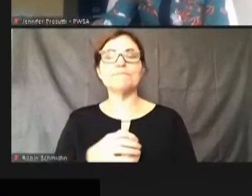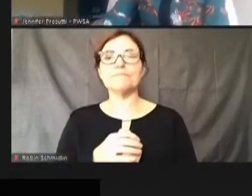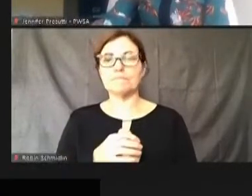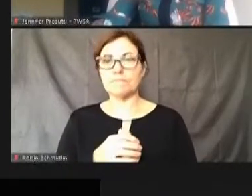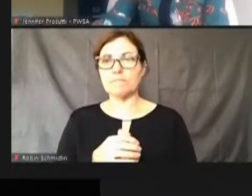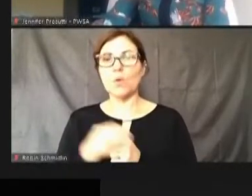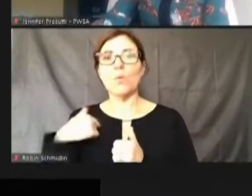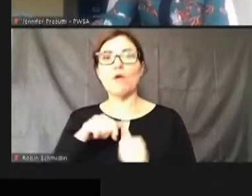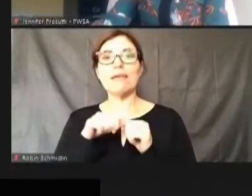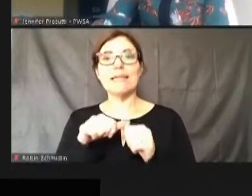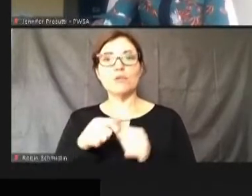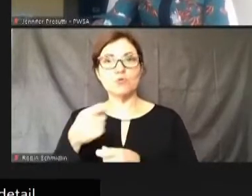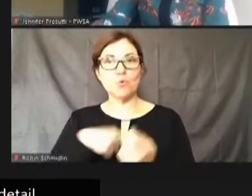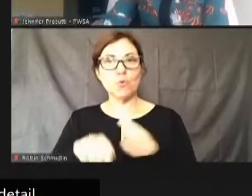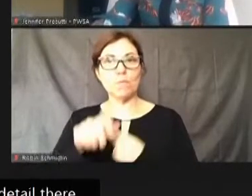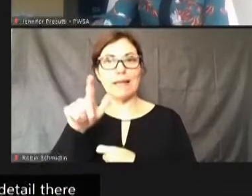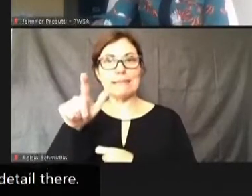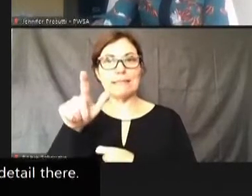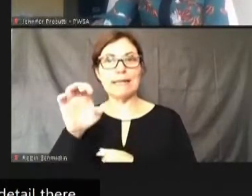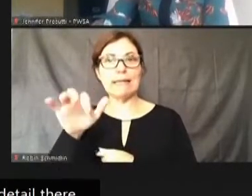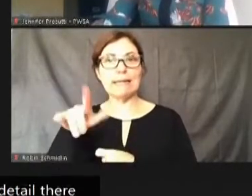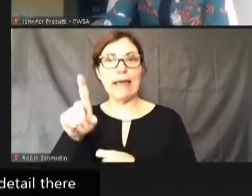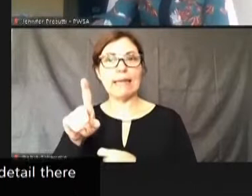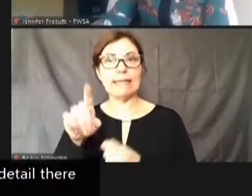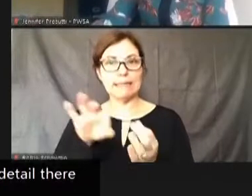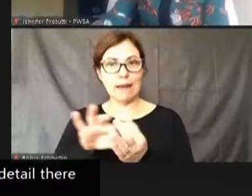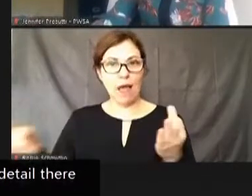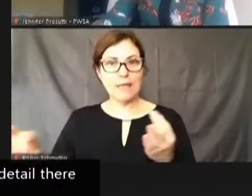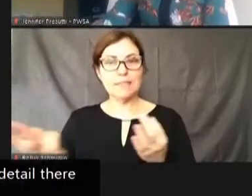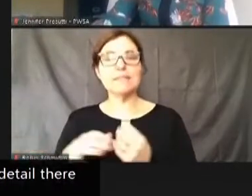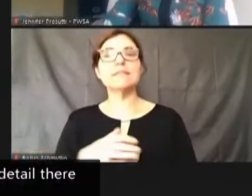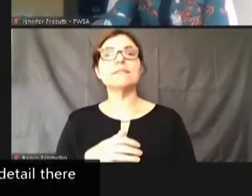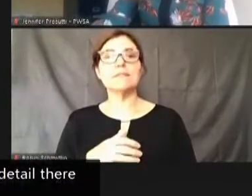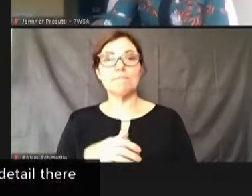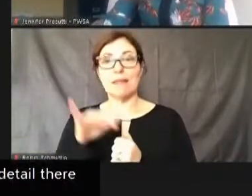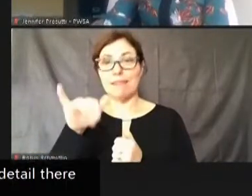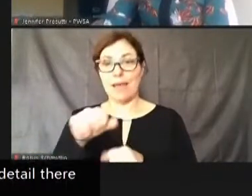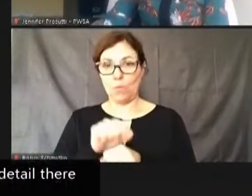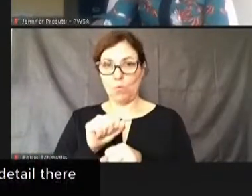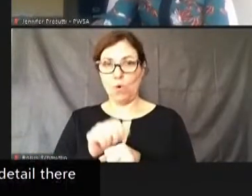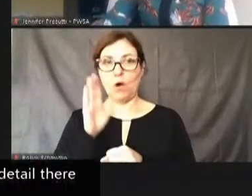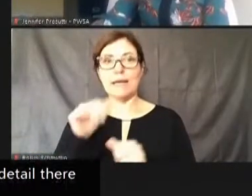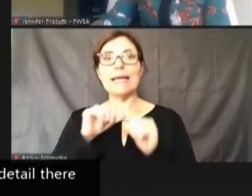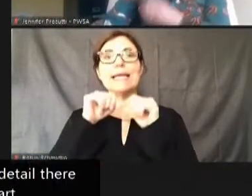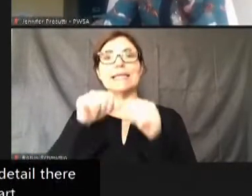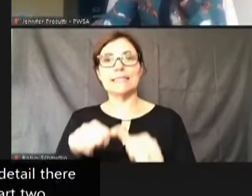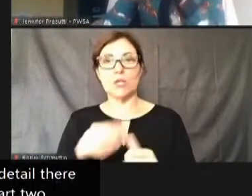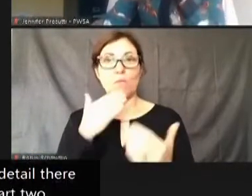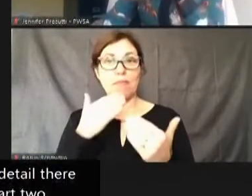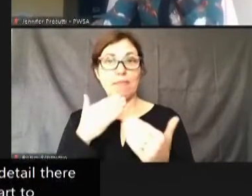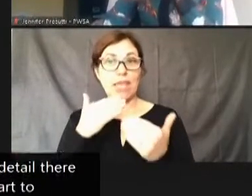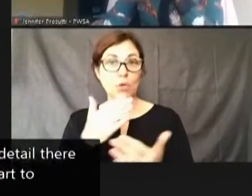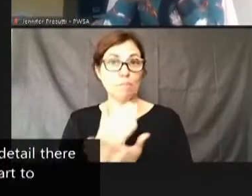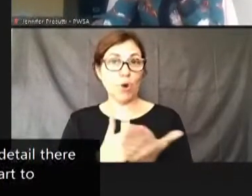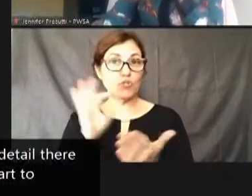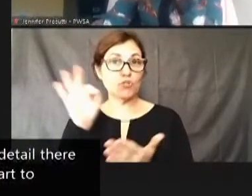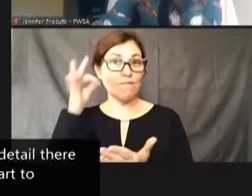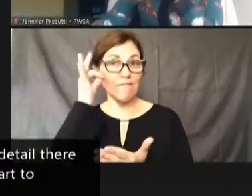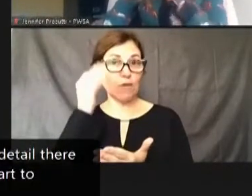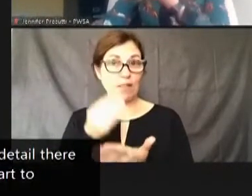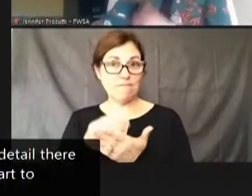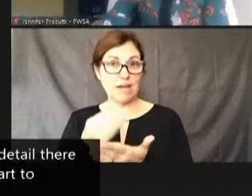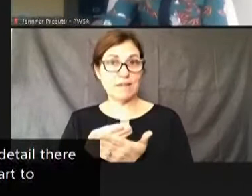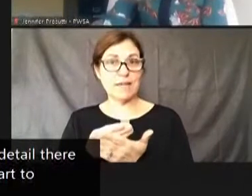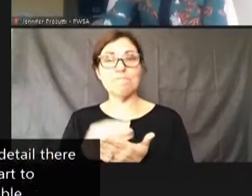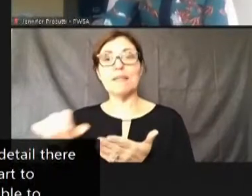lines. We'll go into a little more detail there, but those efforts continue, and thanks in part to federal funding and other